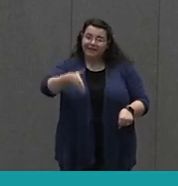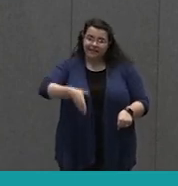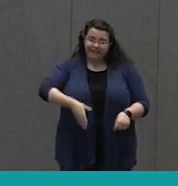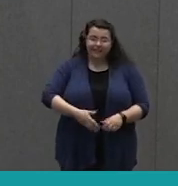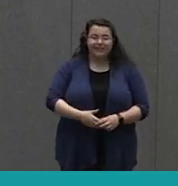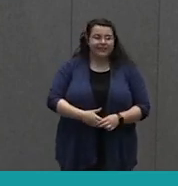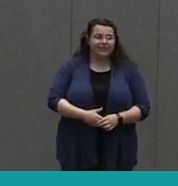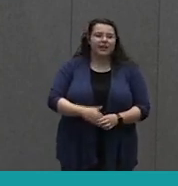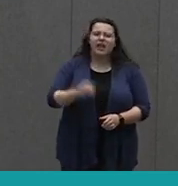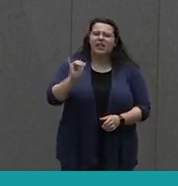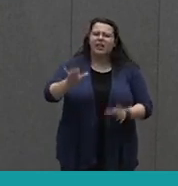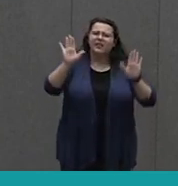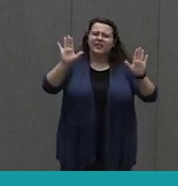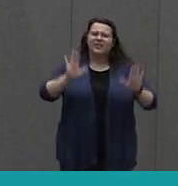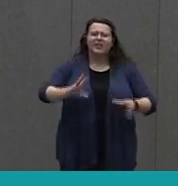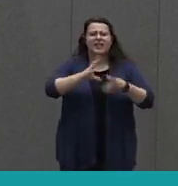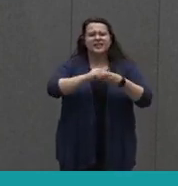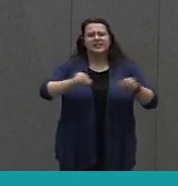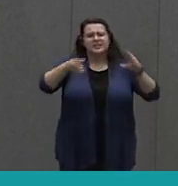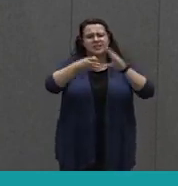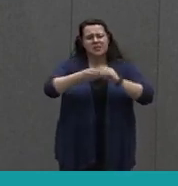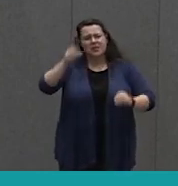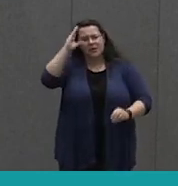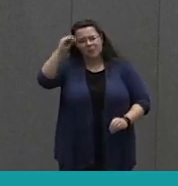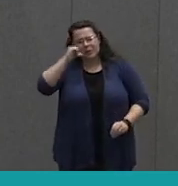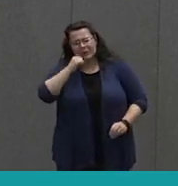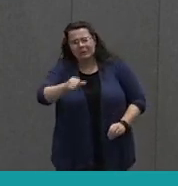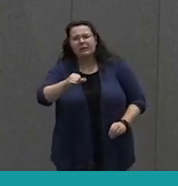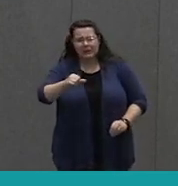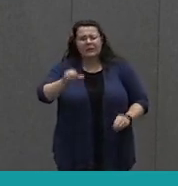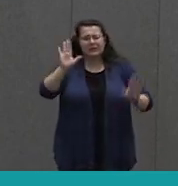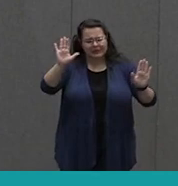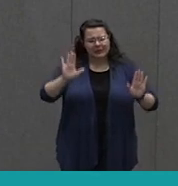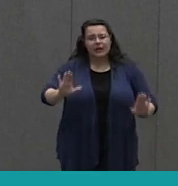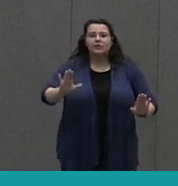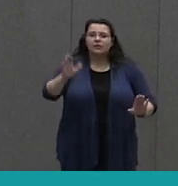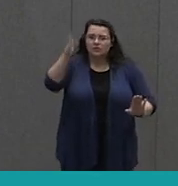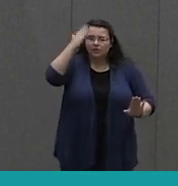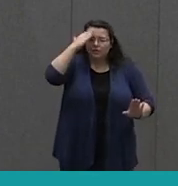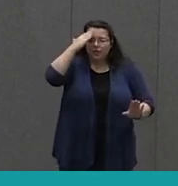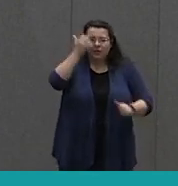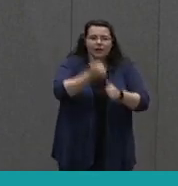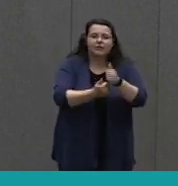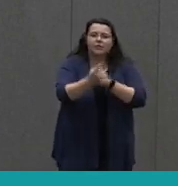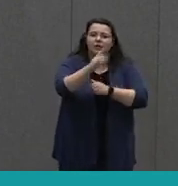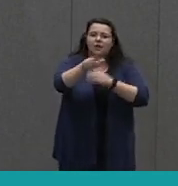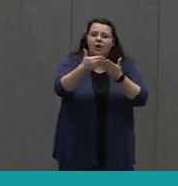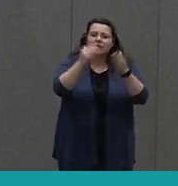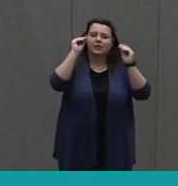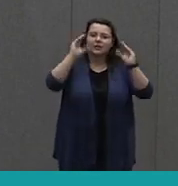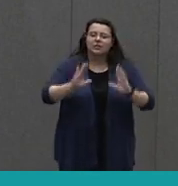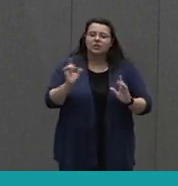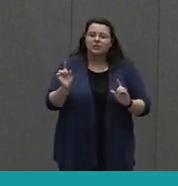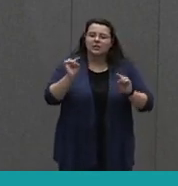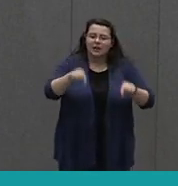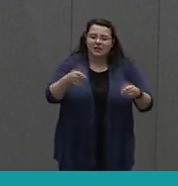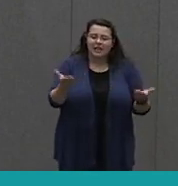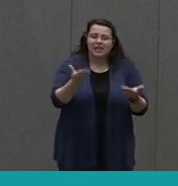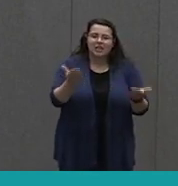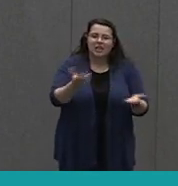that. Like you wake up and you feel kind of grumpy, but then after a while you start feeling a little